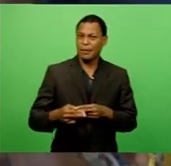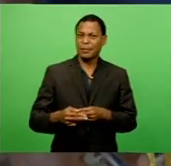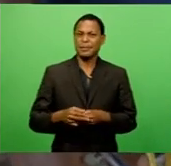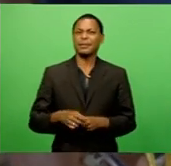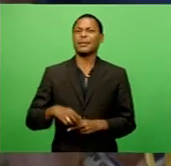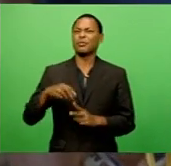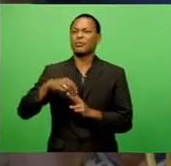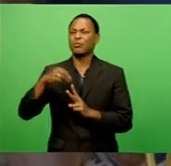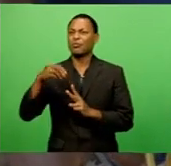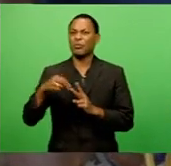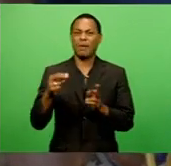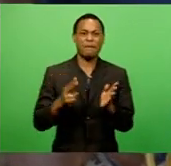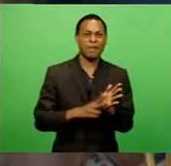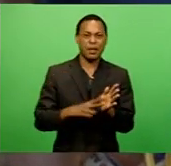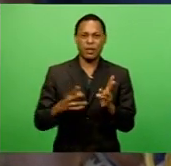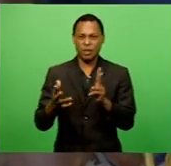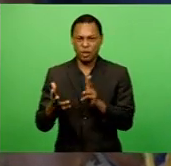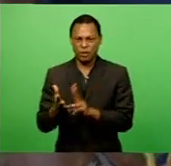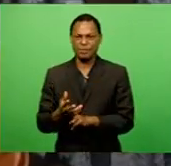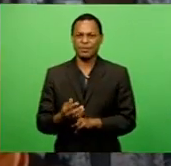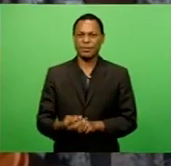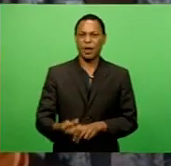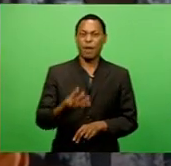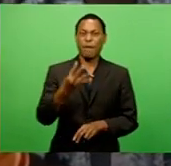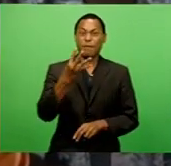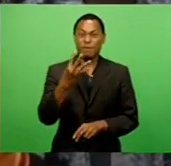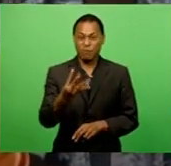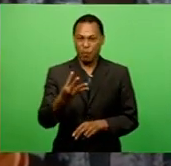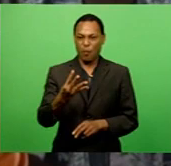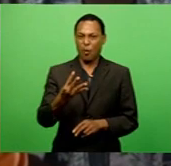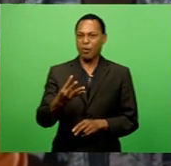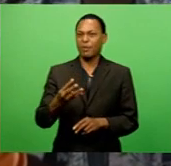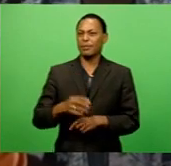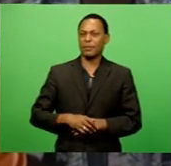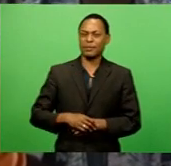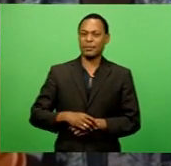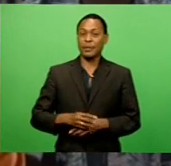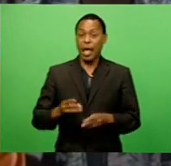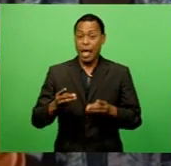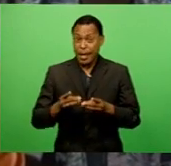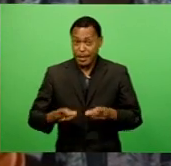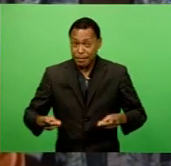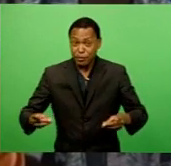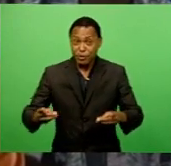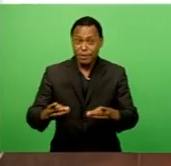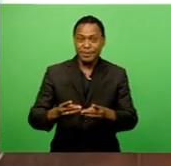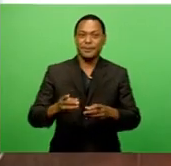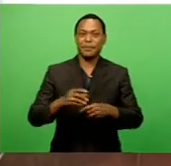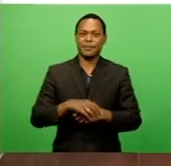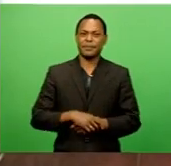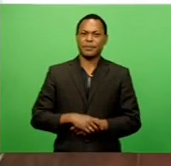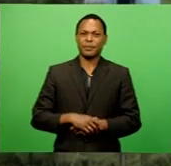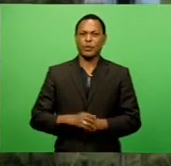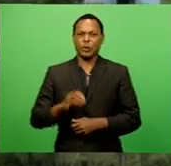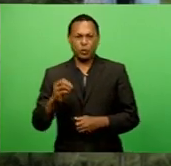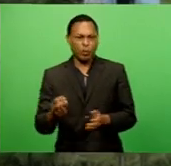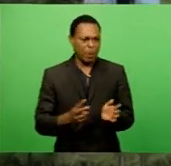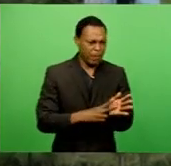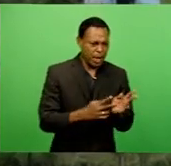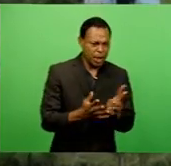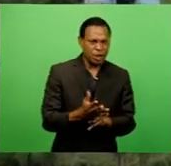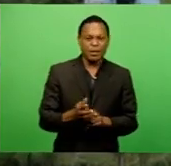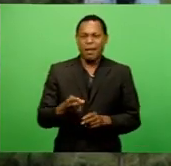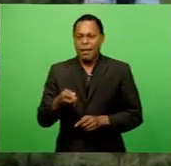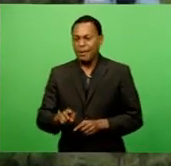selected villages from all the 4 geographical divisions. Dr. Reddy says though rural and maritime communities had a